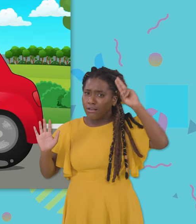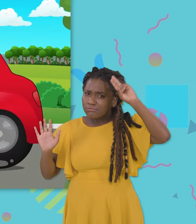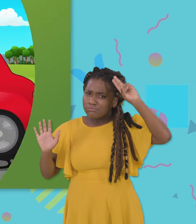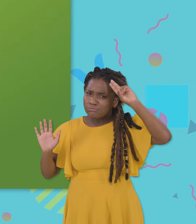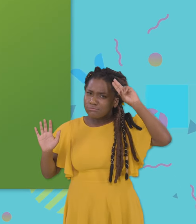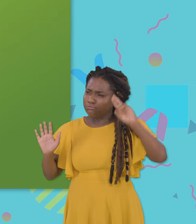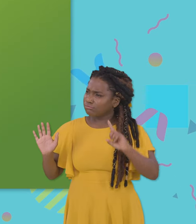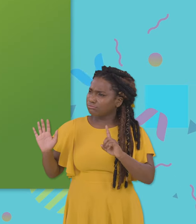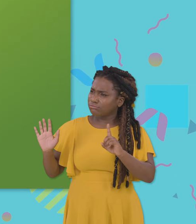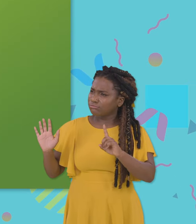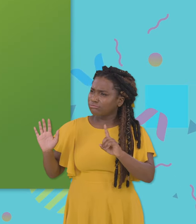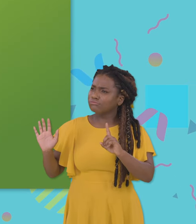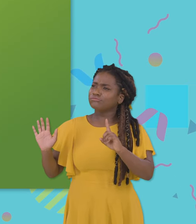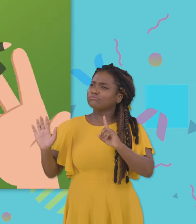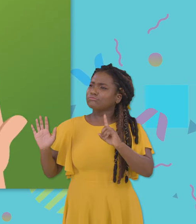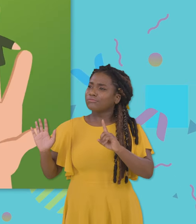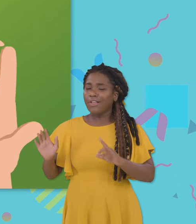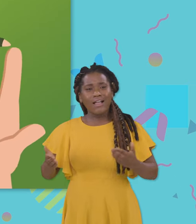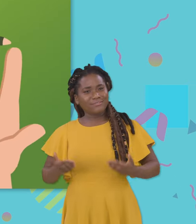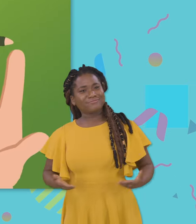Uncle Finger, where are you?